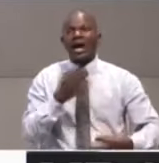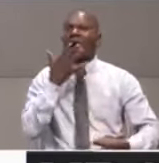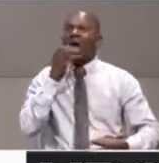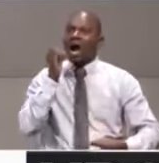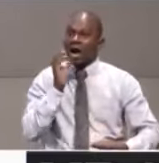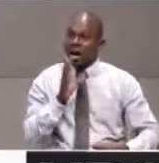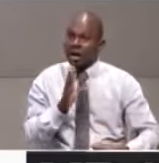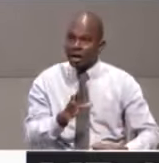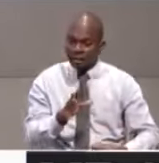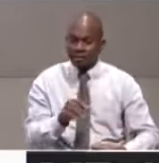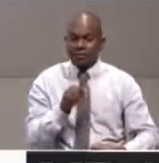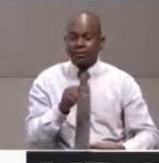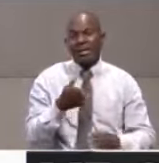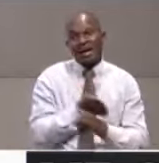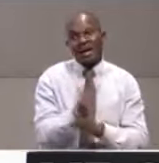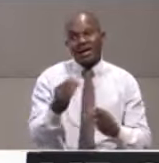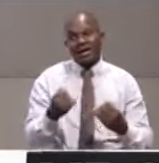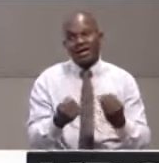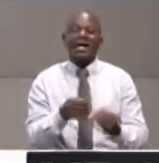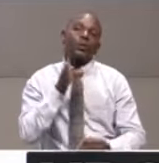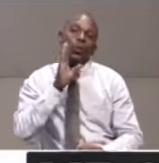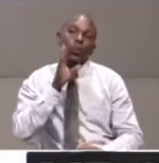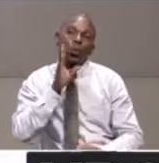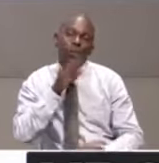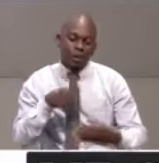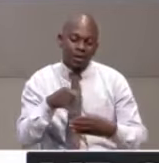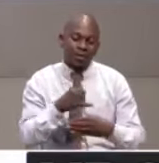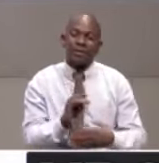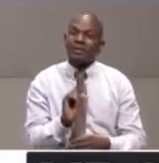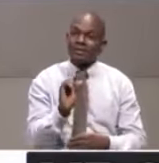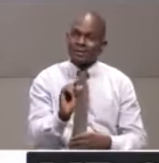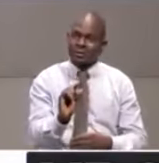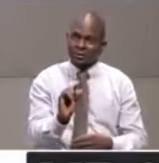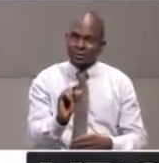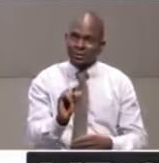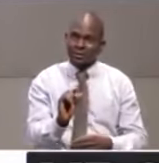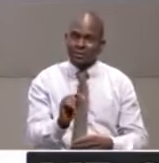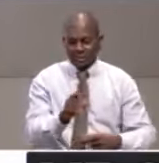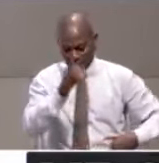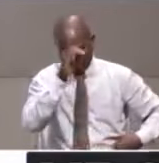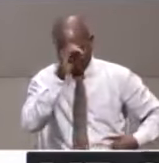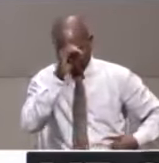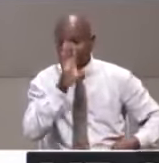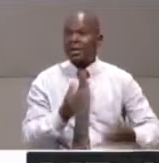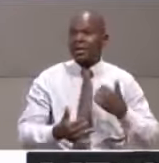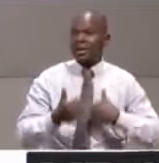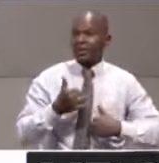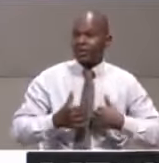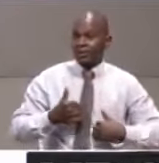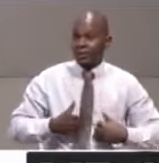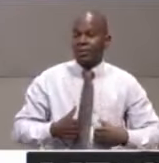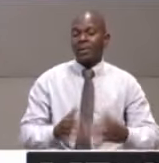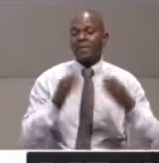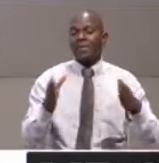due to misinformation and rumor mongering among the few who have got their self-interest as one of the